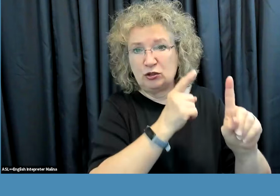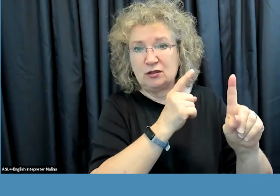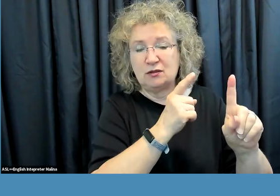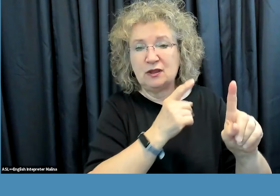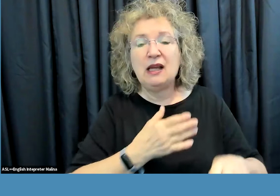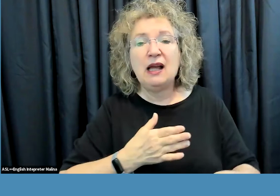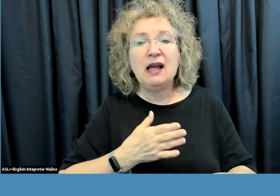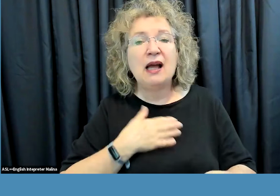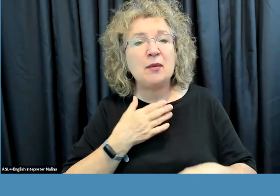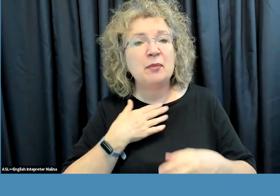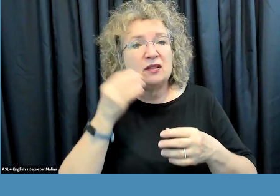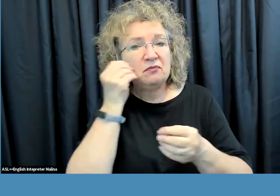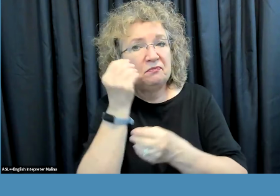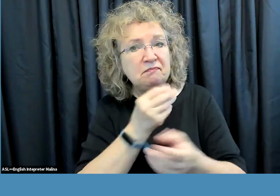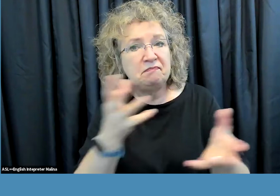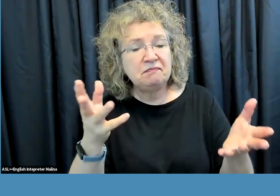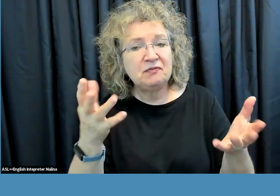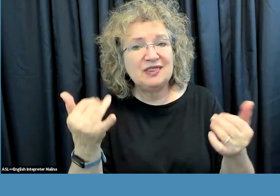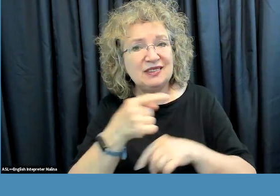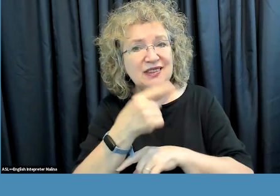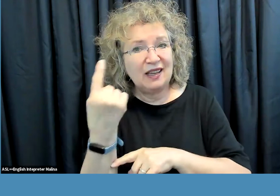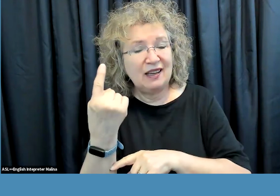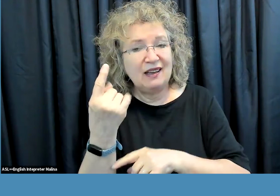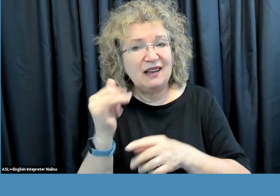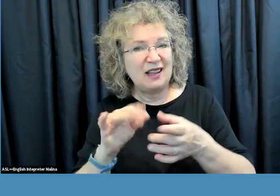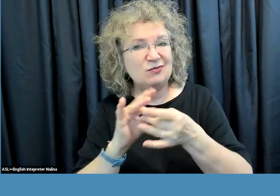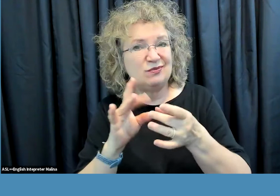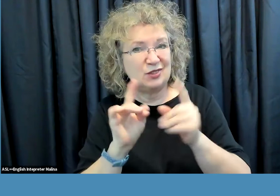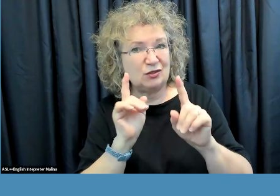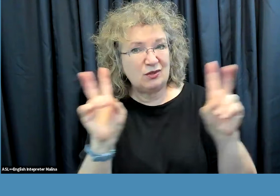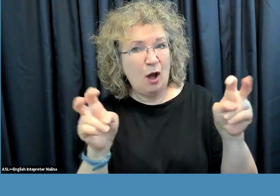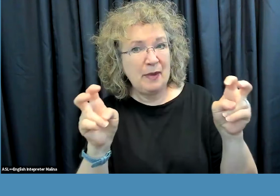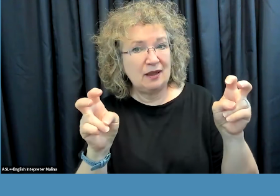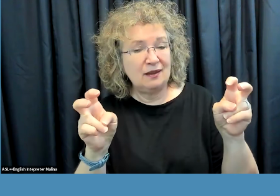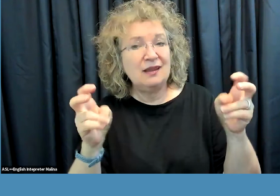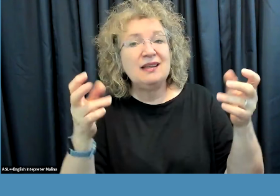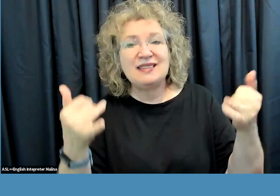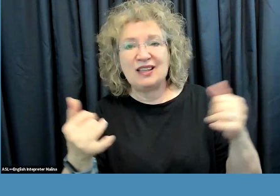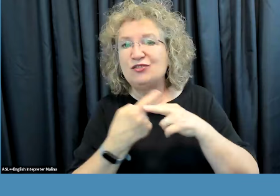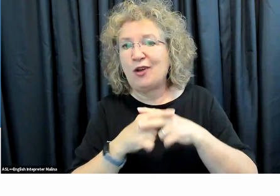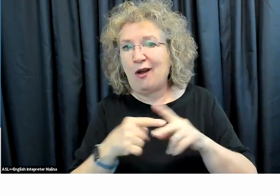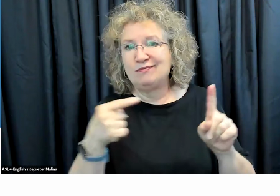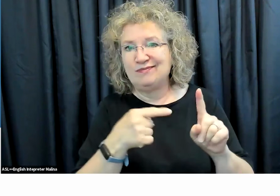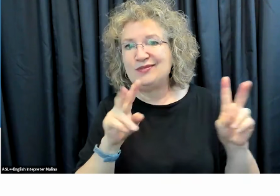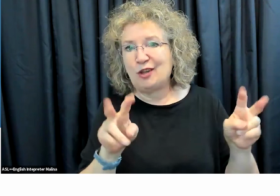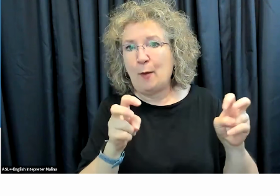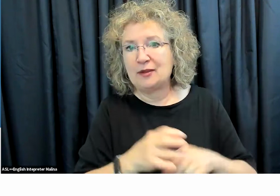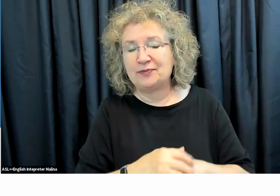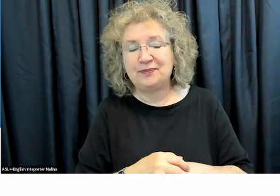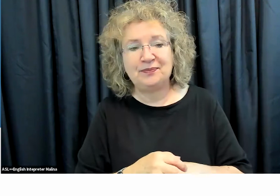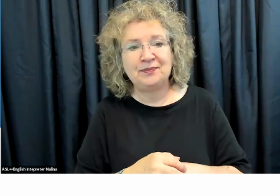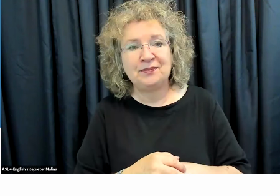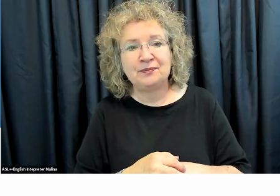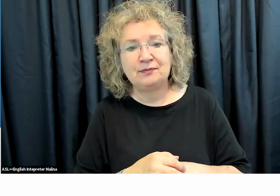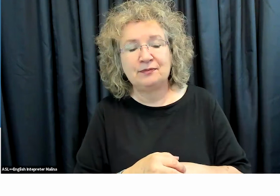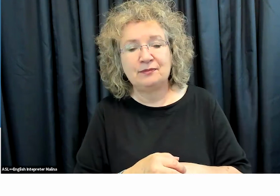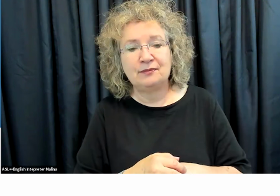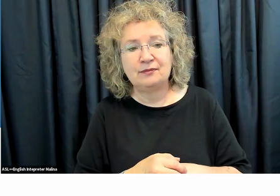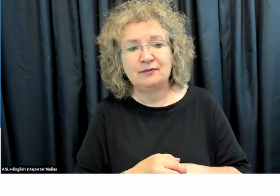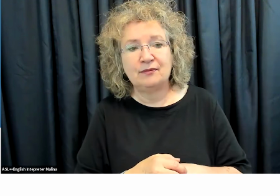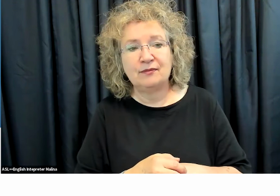with you today about our topic. Again, let's get to that. So to help us be more resilient when